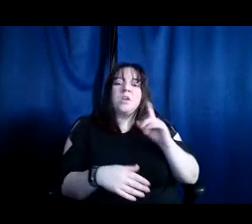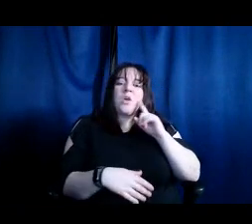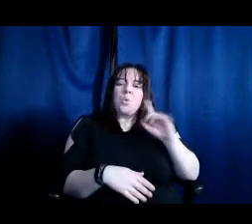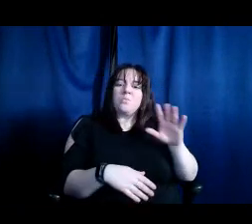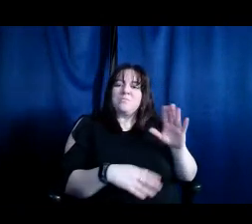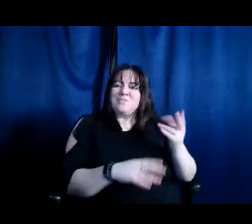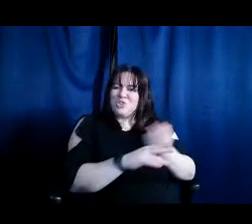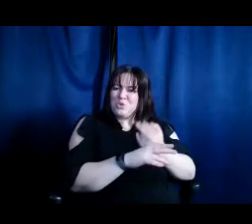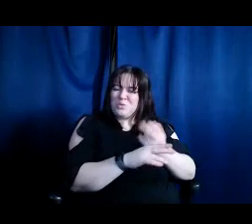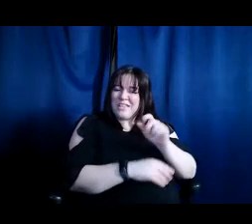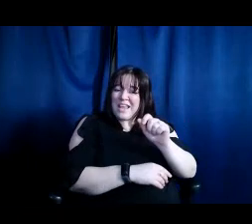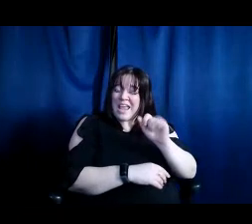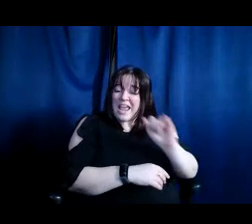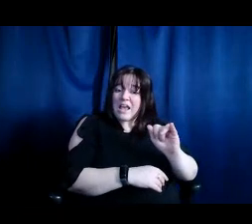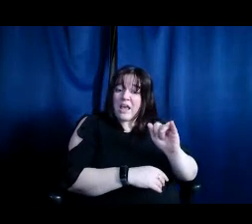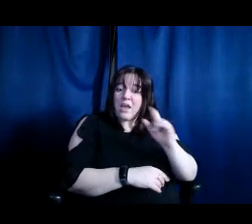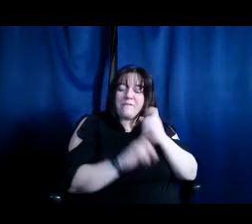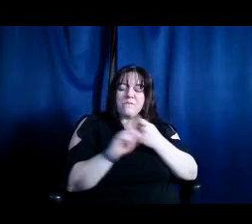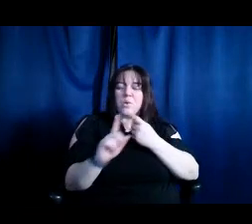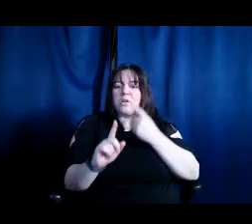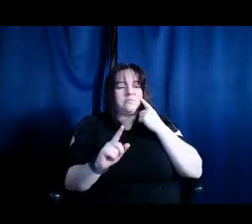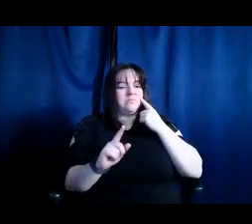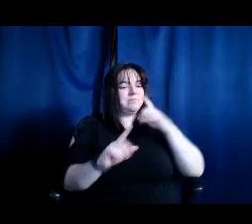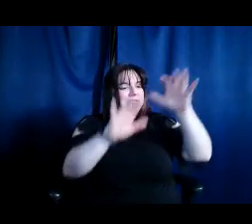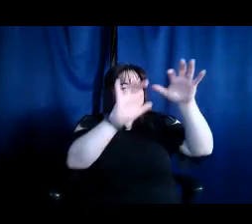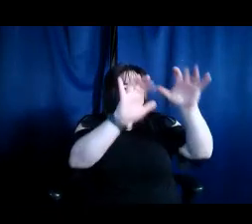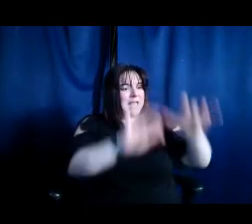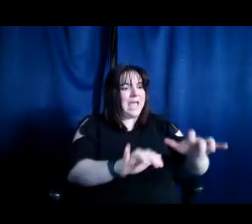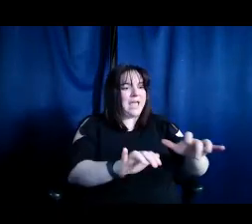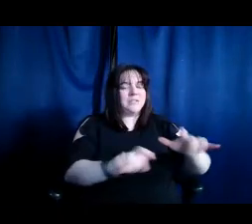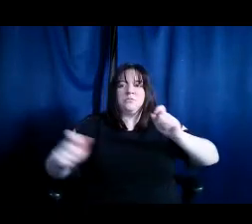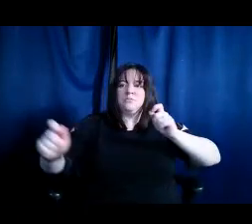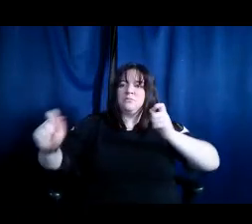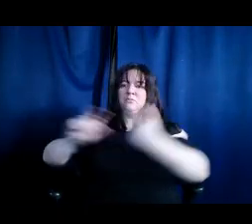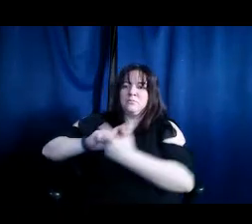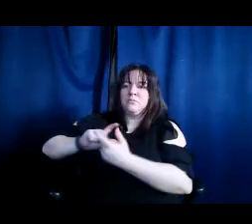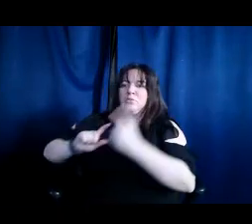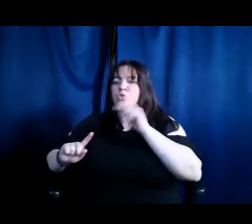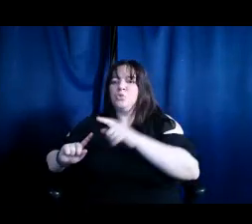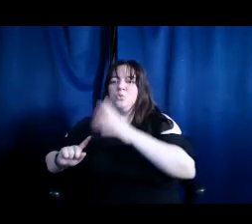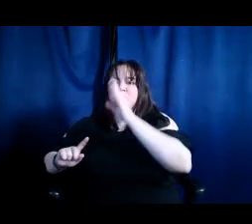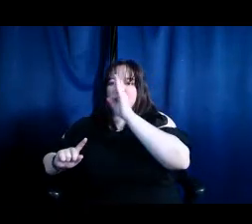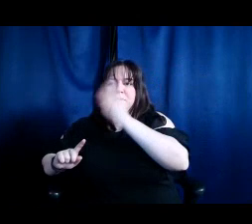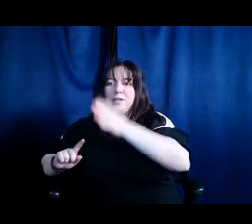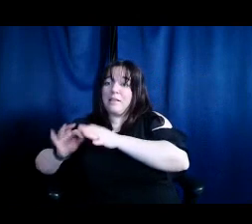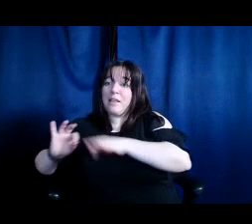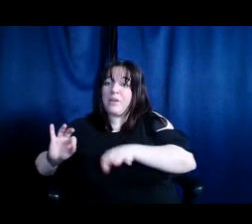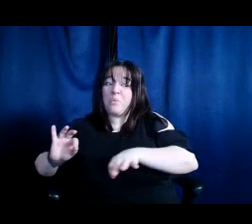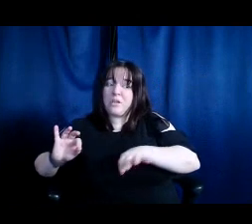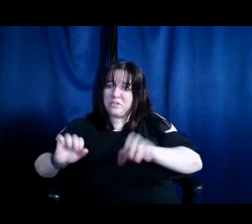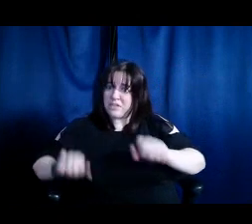for converting text into plain language permissible? I'm unsure about the policy.